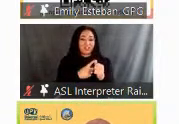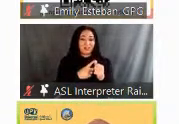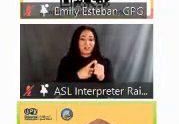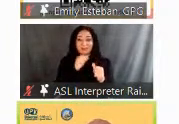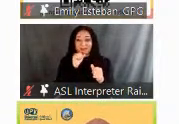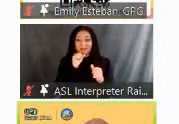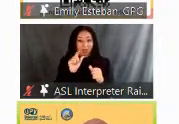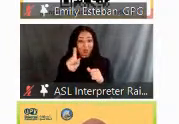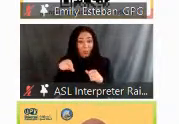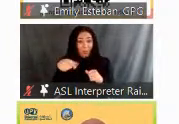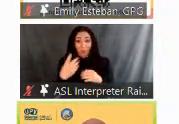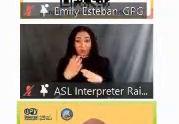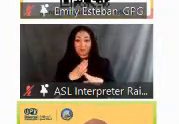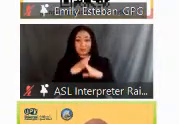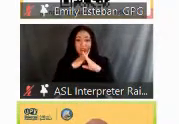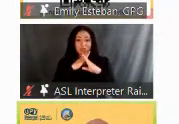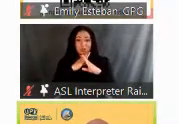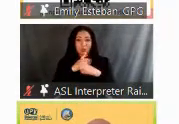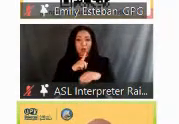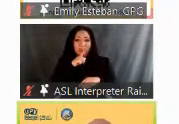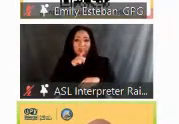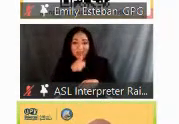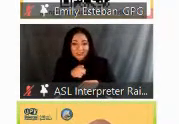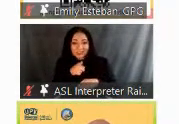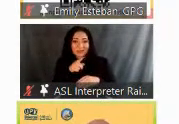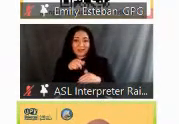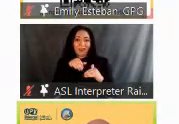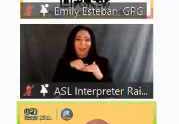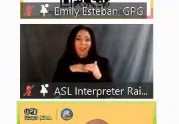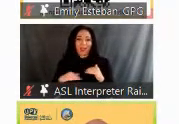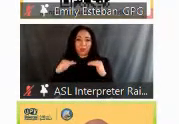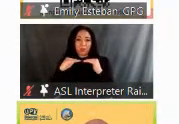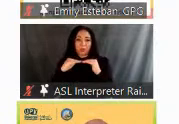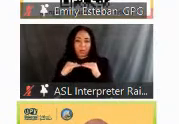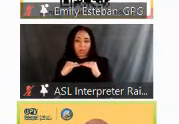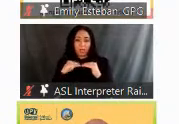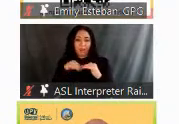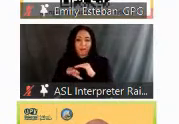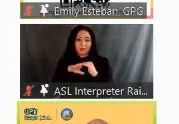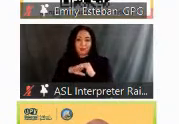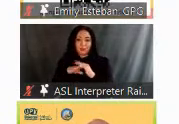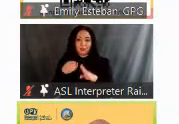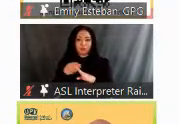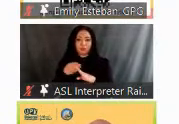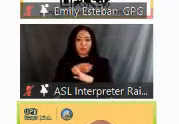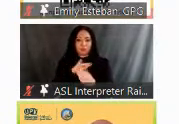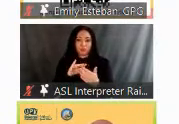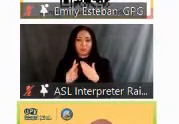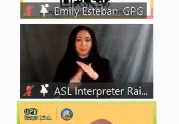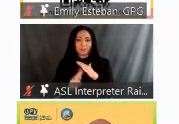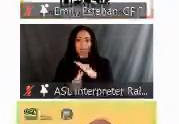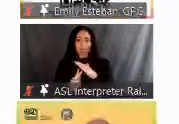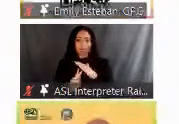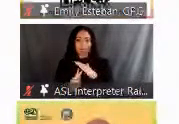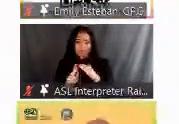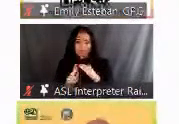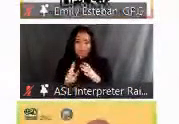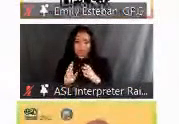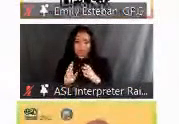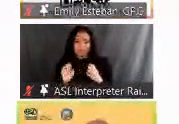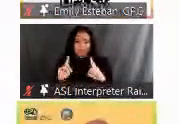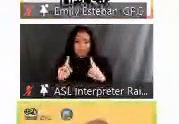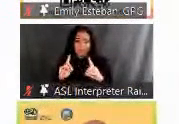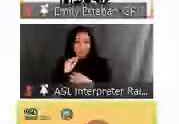to authentic and equitable access to high quality pre-kindergarten learning experiences. And we look forward to exploring how to